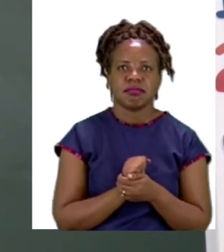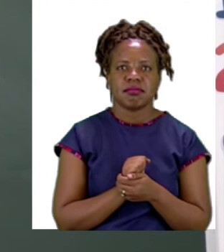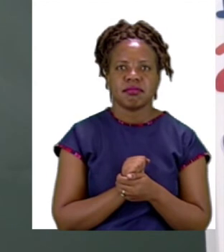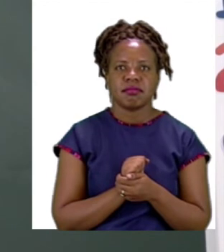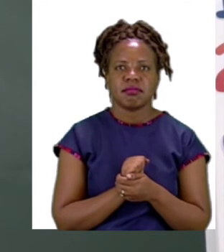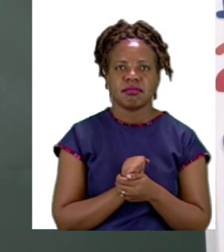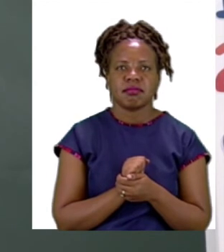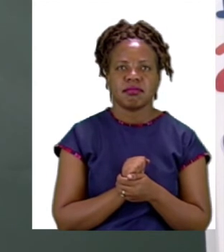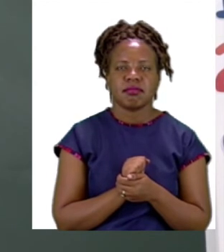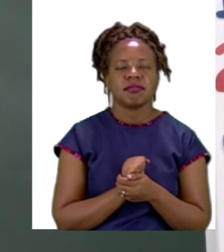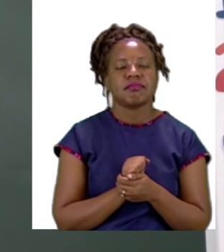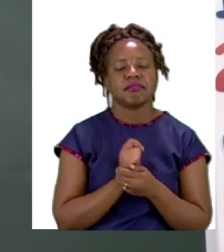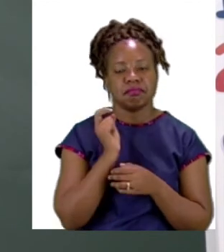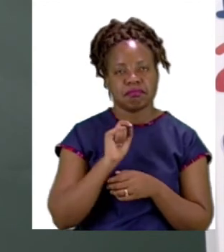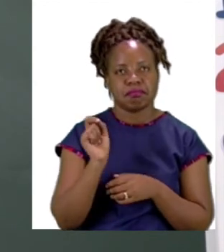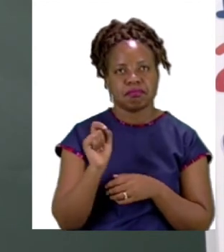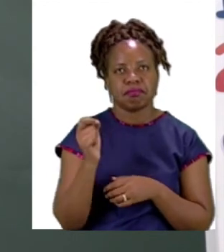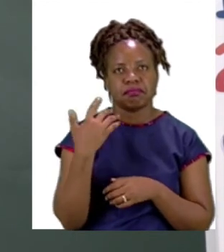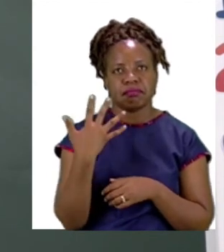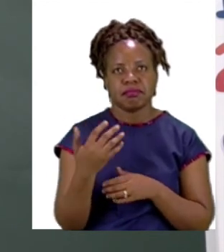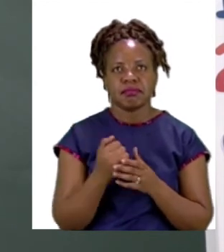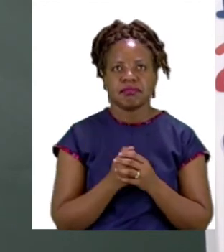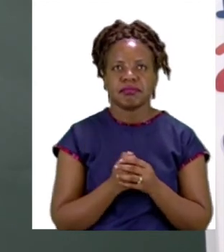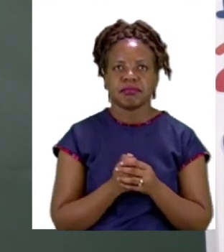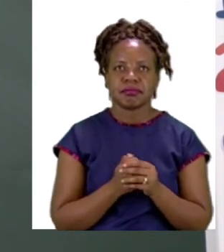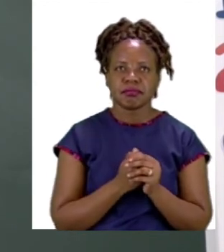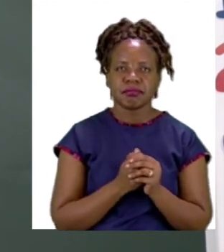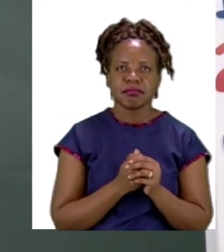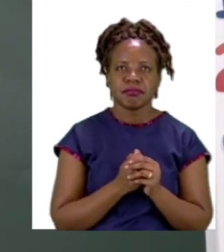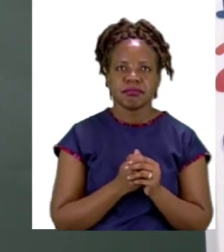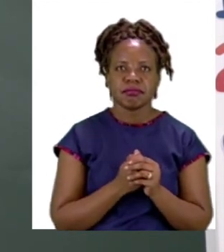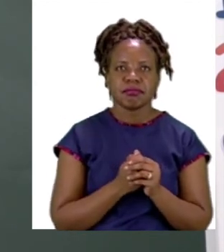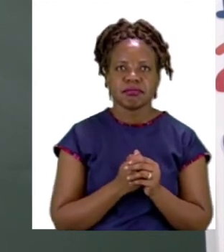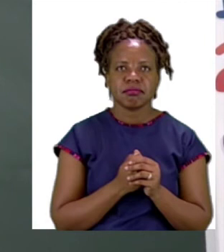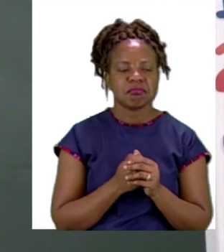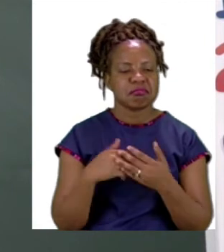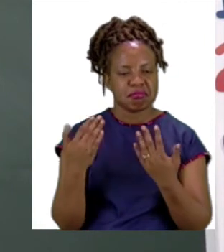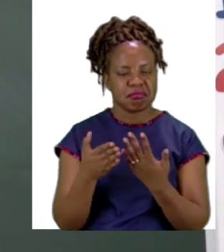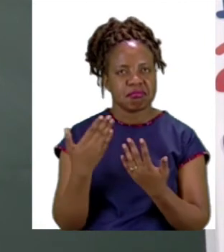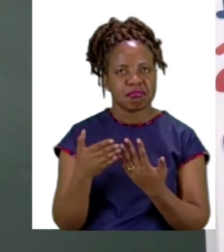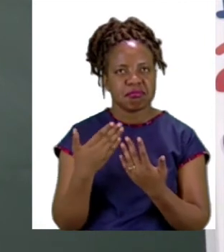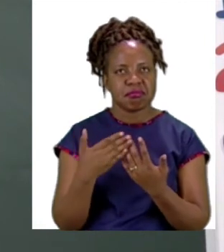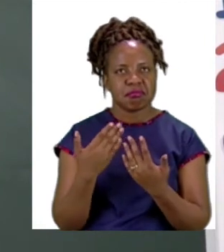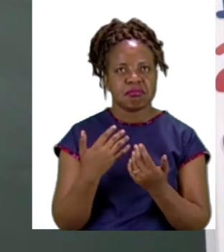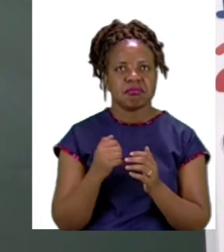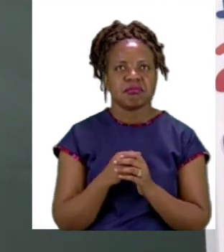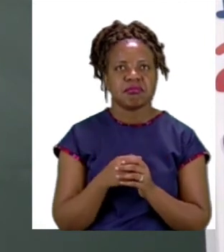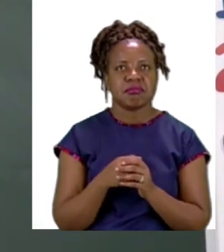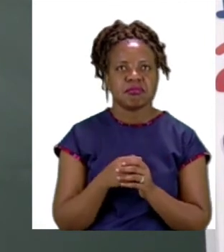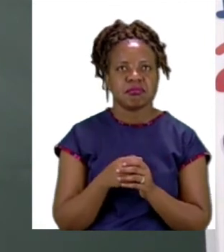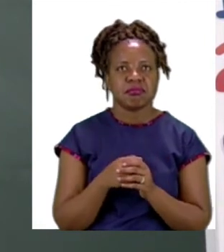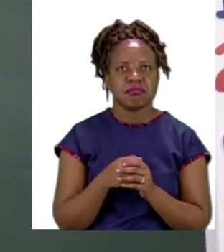number 5 in the box. Well done. Now I think this is very easy for you, so I'm going to do